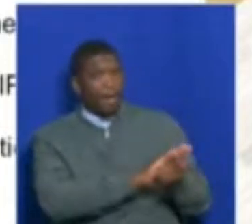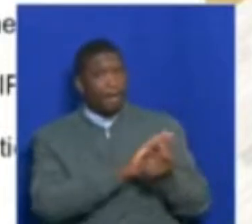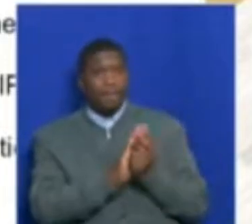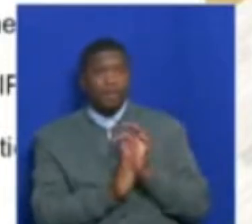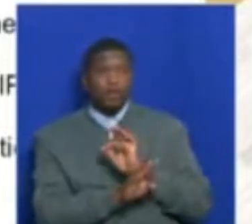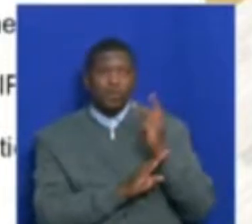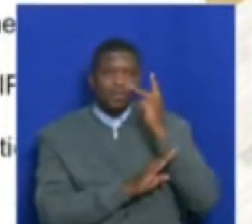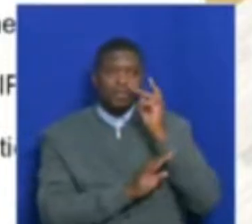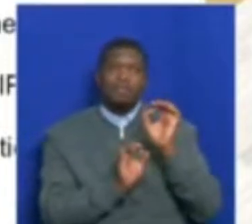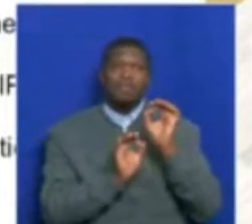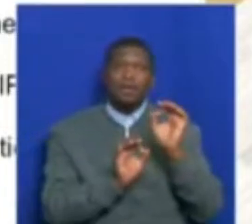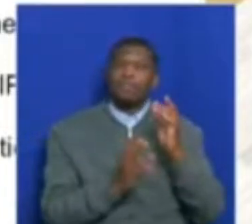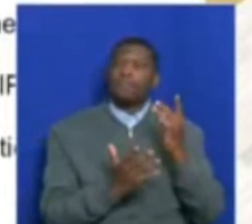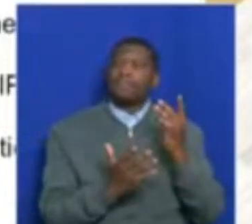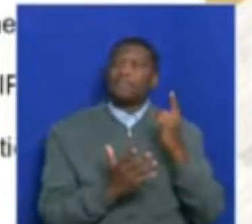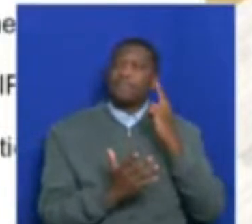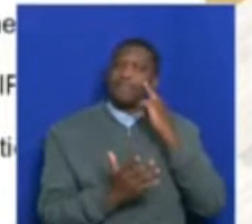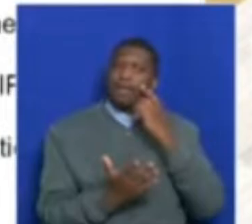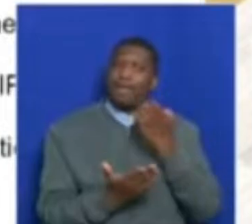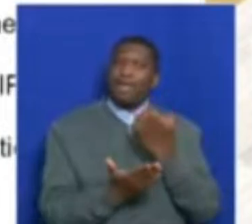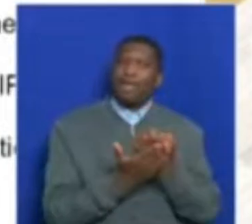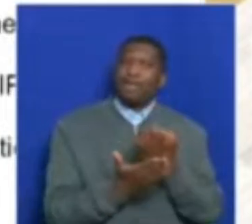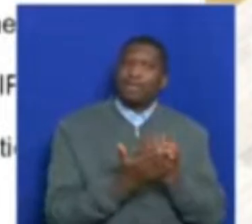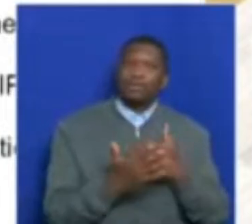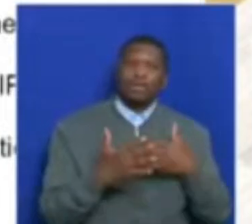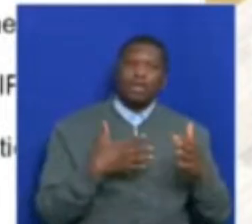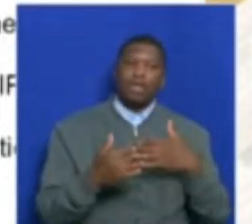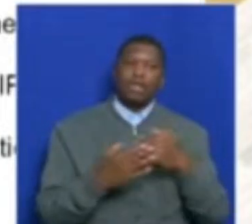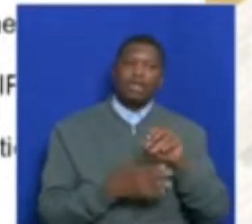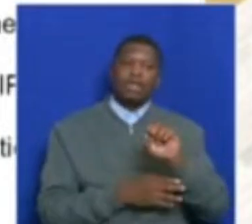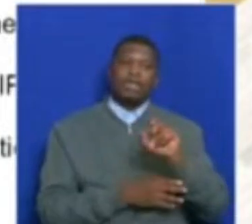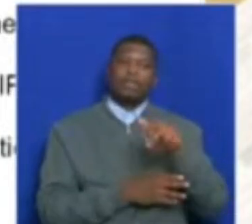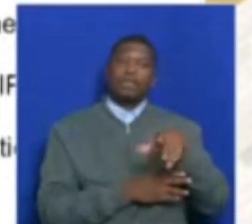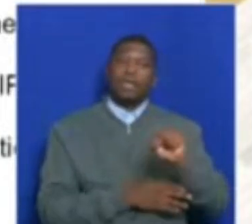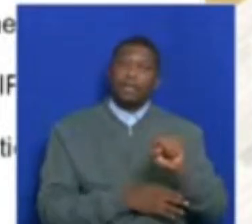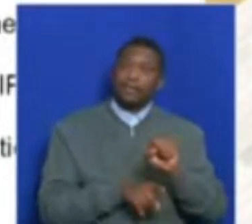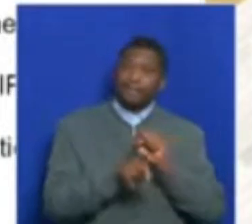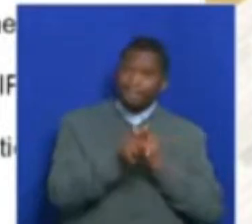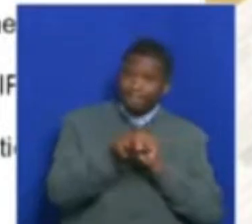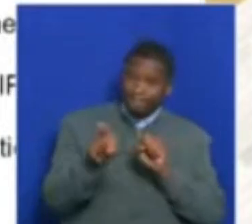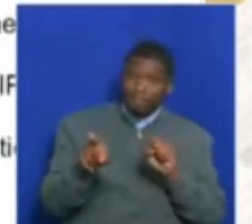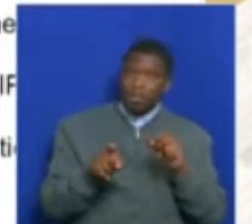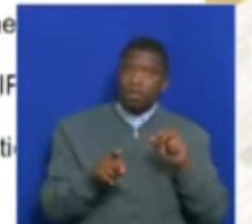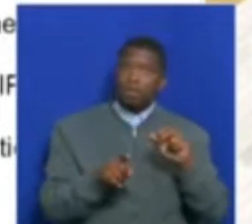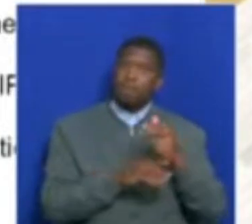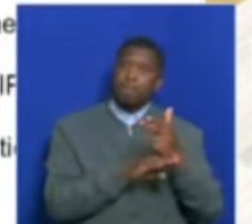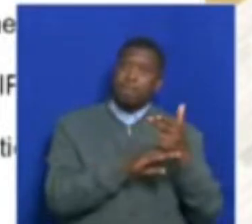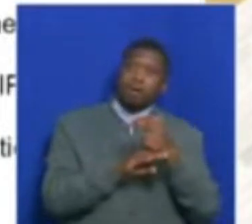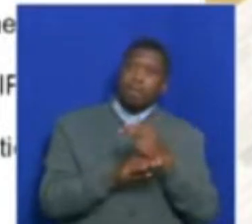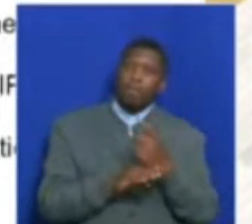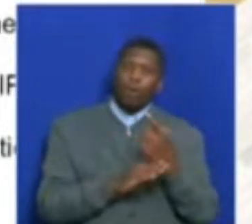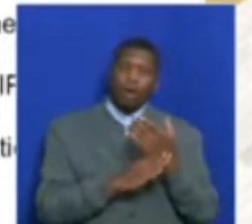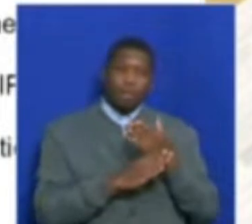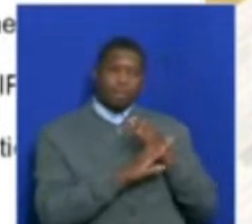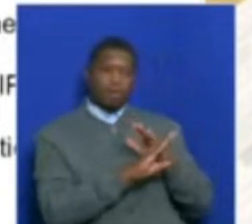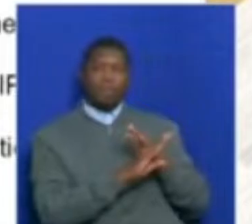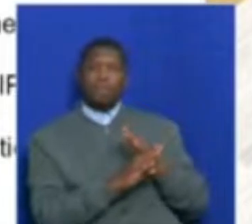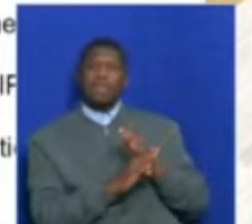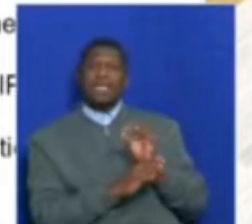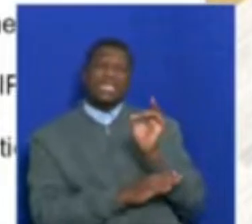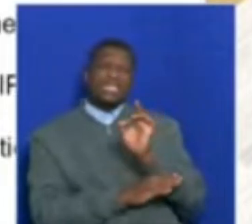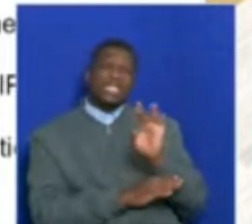SAPS member being shot, even in the bulletproof vest, except the one case in the